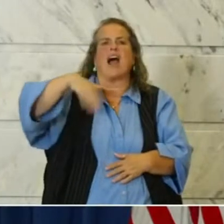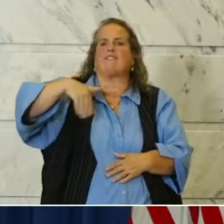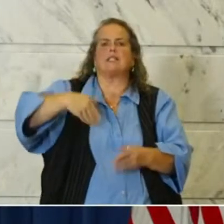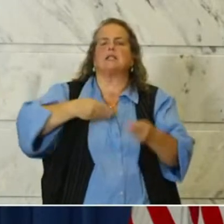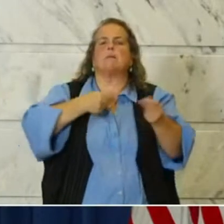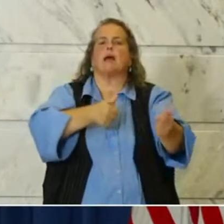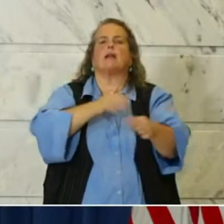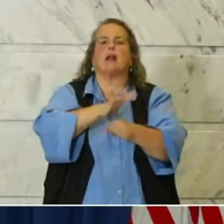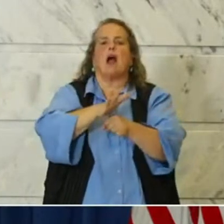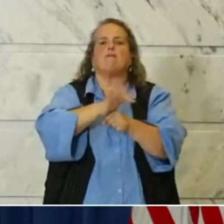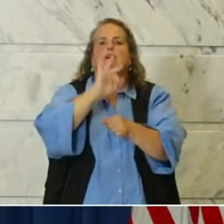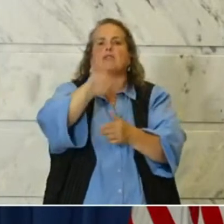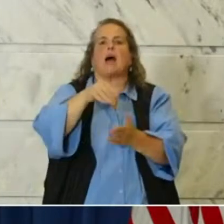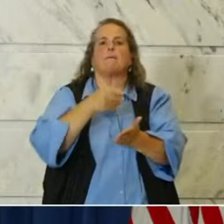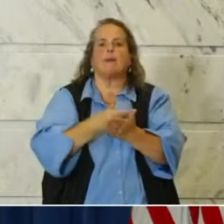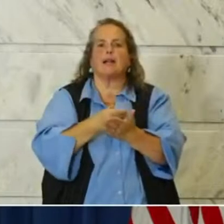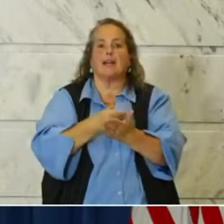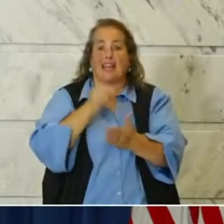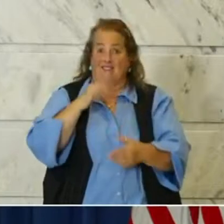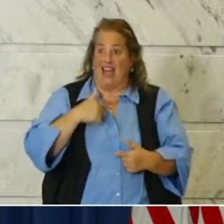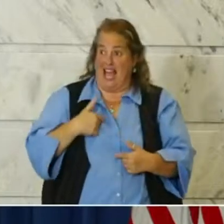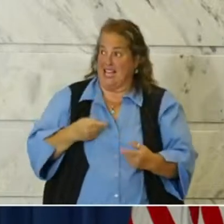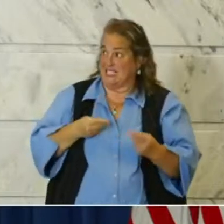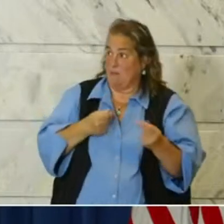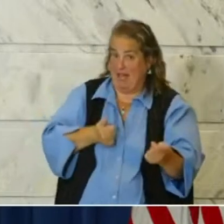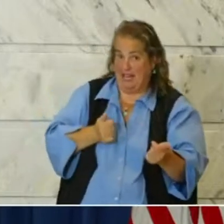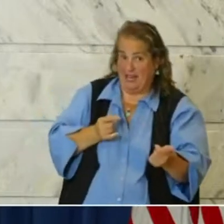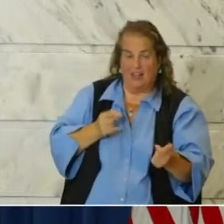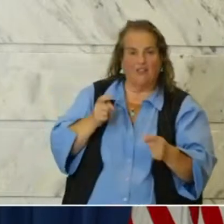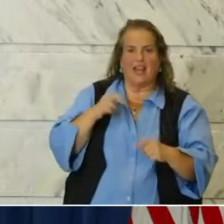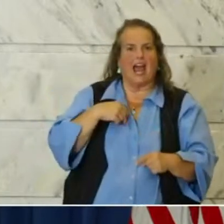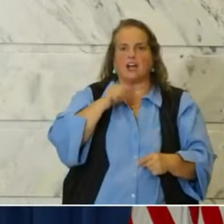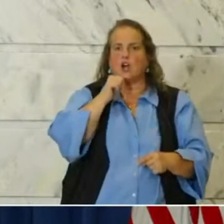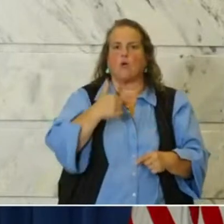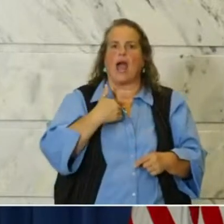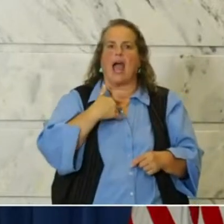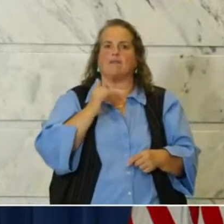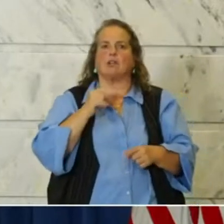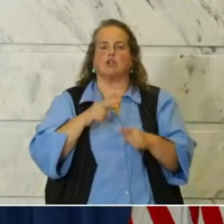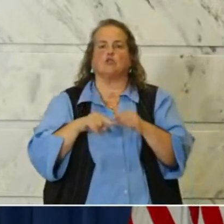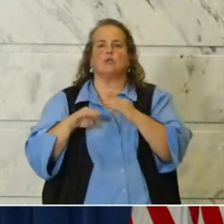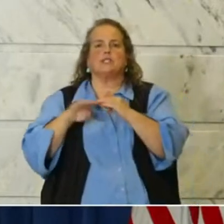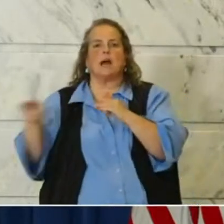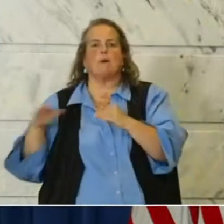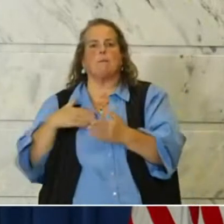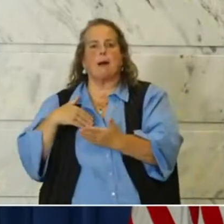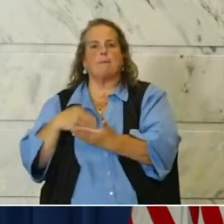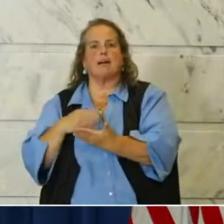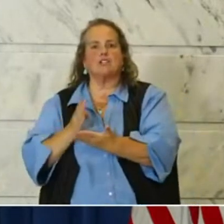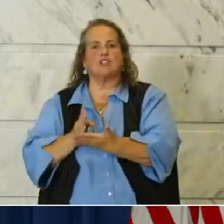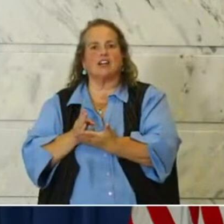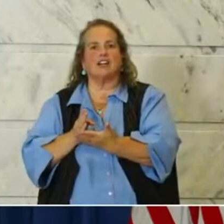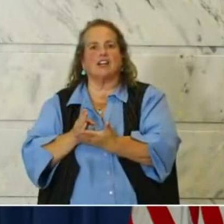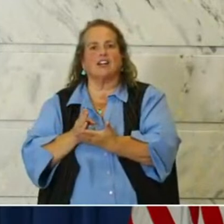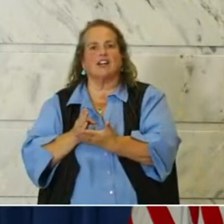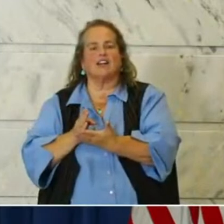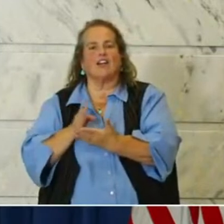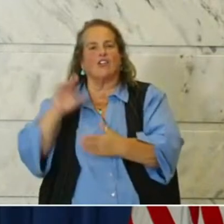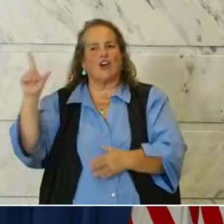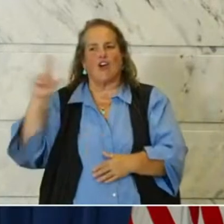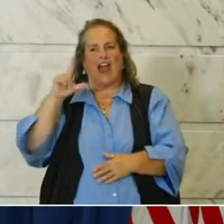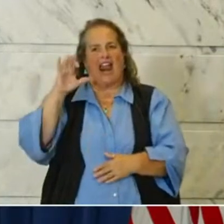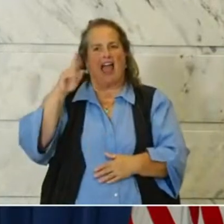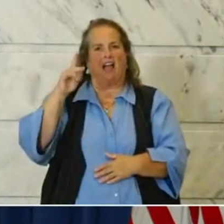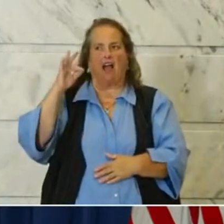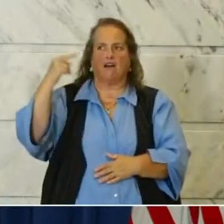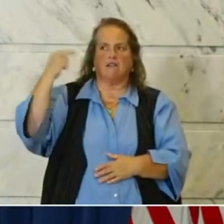of that previous money. Well, if you spend it, then you don't have it to stabilize your budget. Their lack of certainty